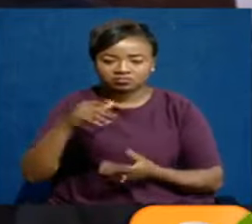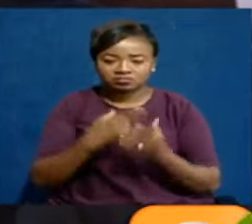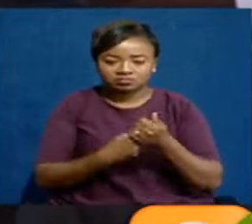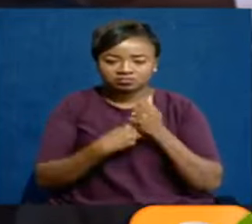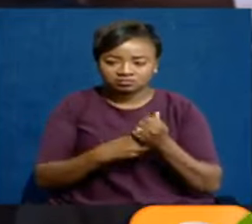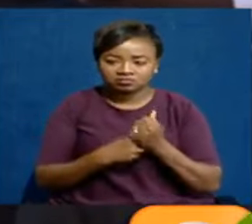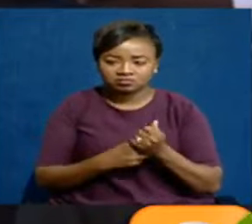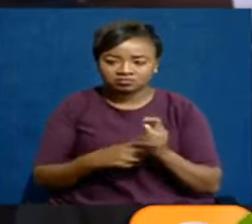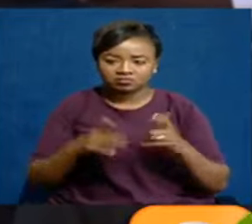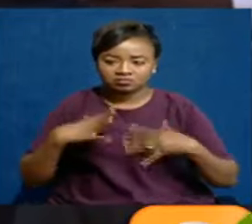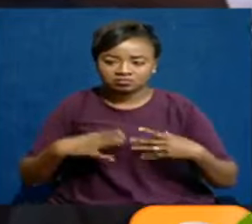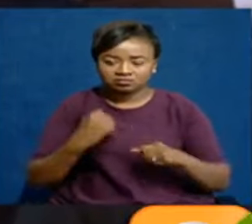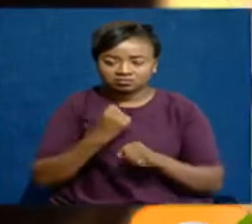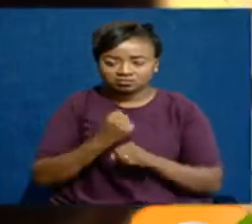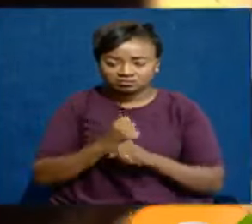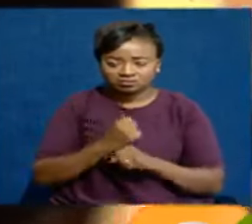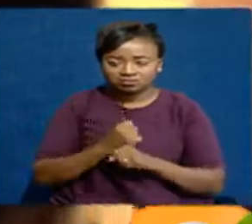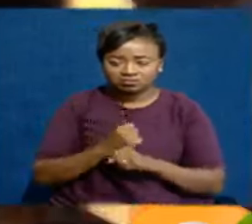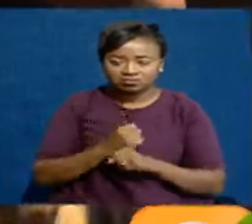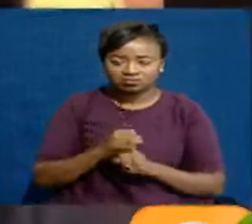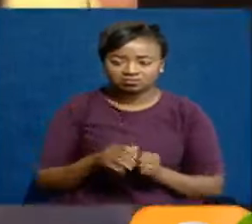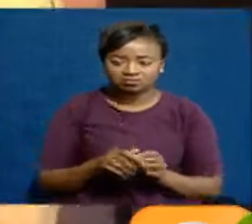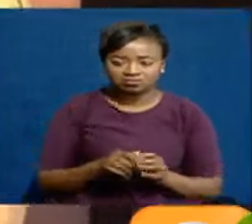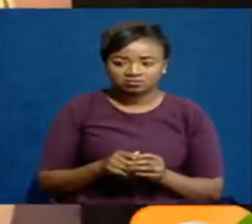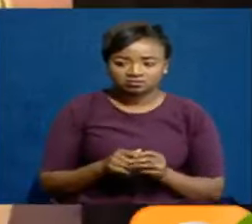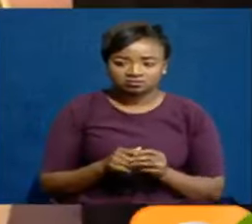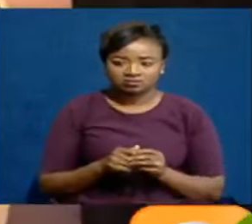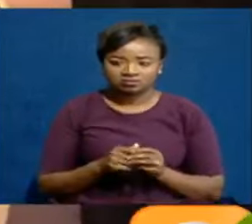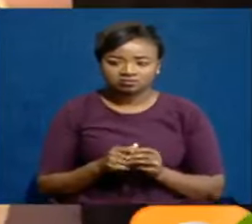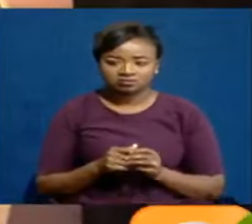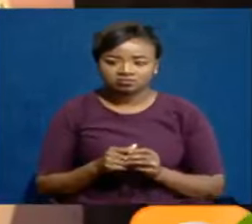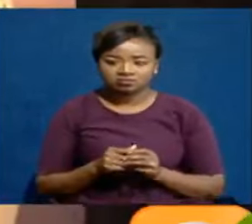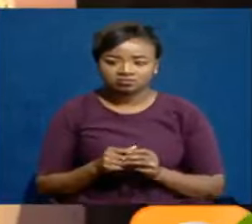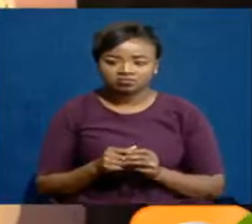players who operate low-orbit satellites. Jimmy Mbogo, Citizen TV, Nairobi.